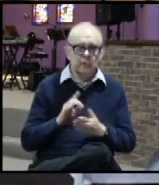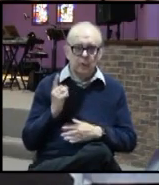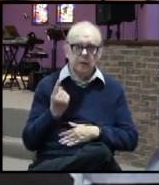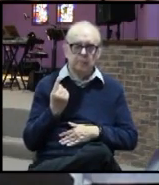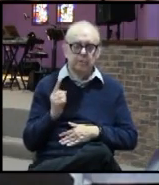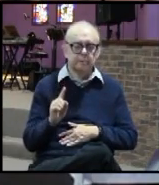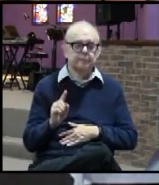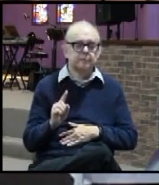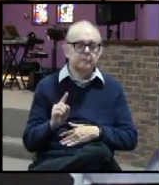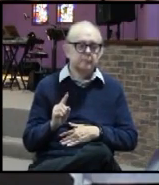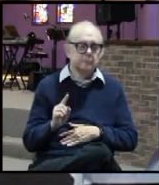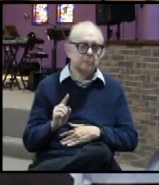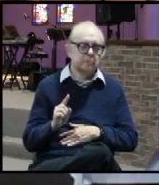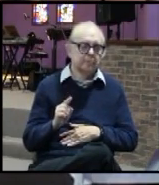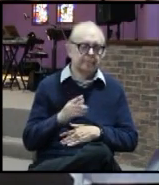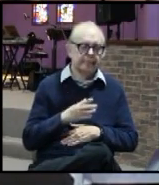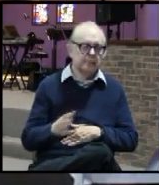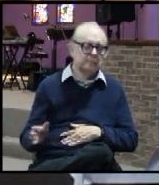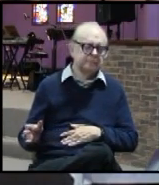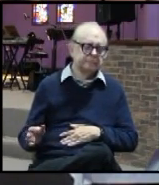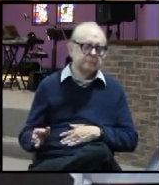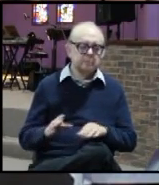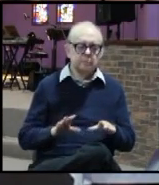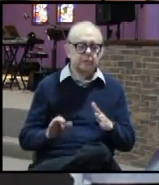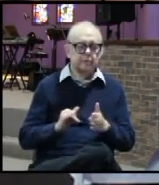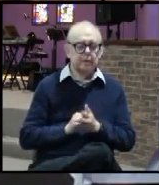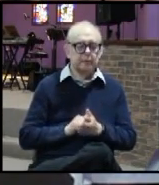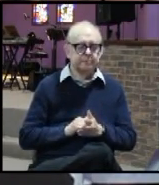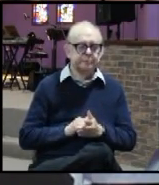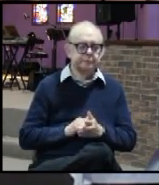Amen. And in order to commit the unpardonable sin,